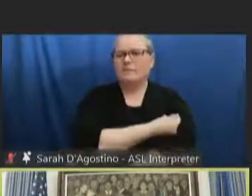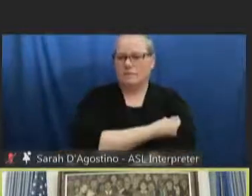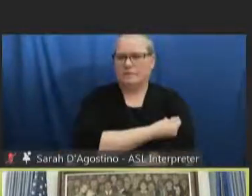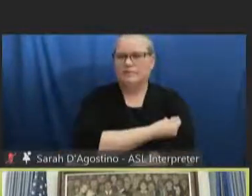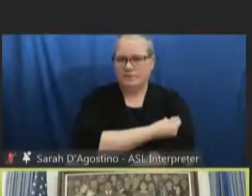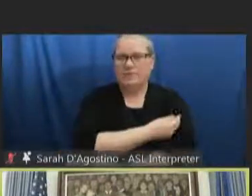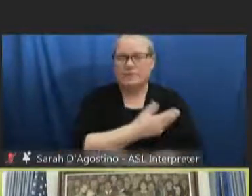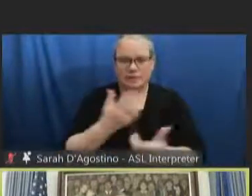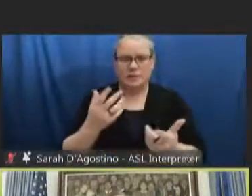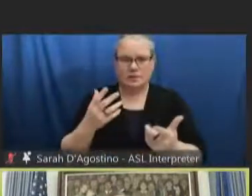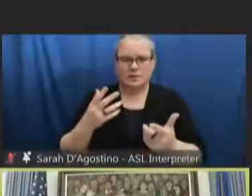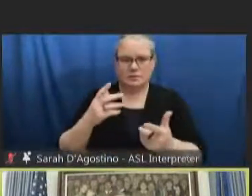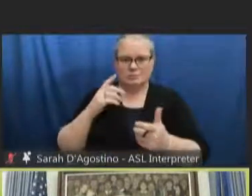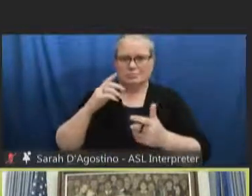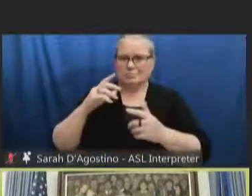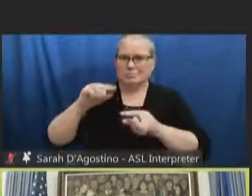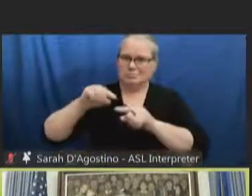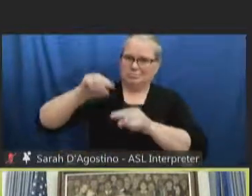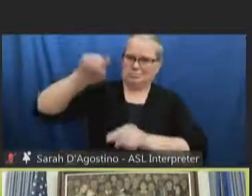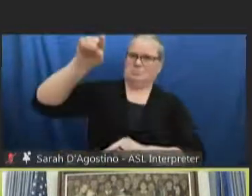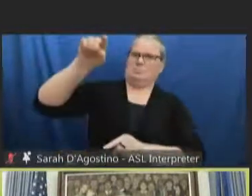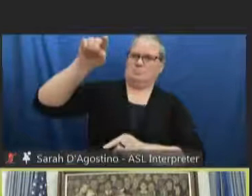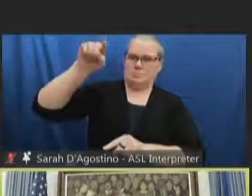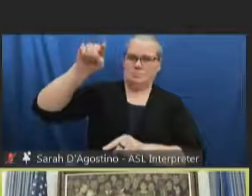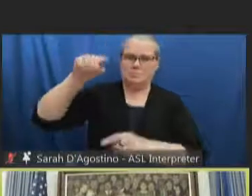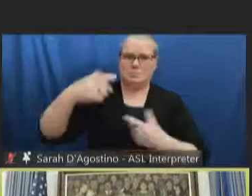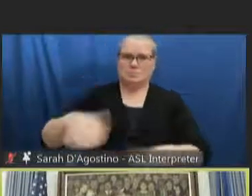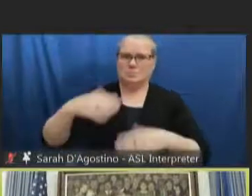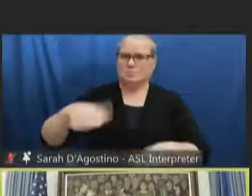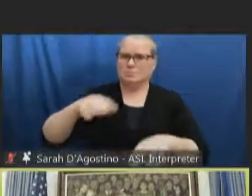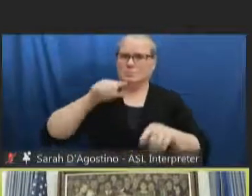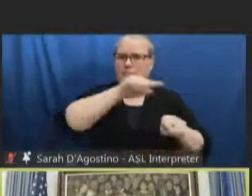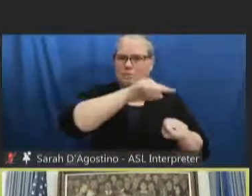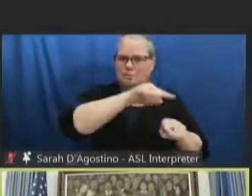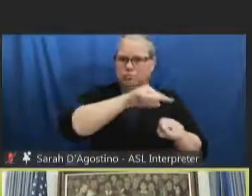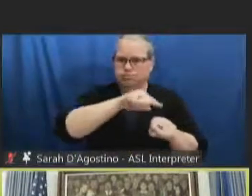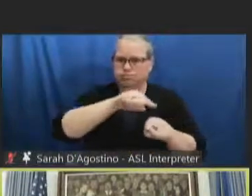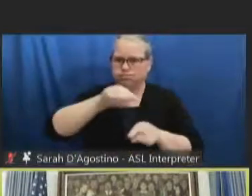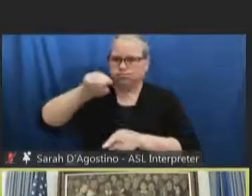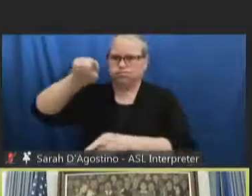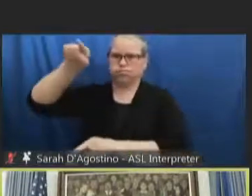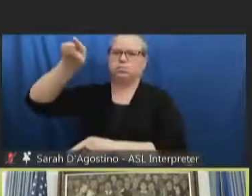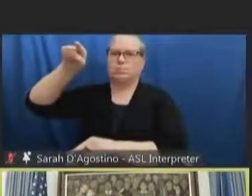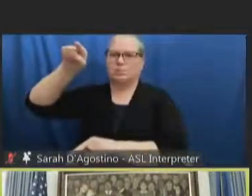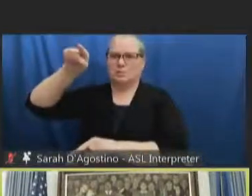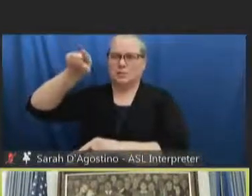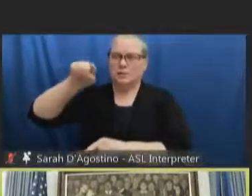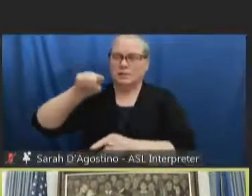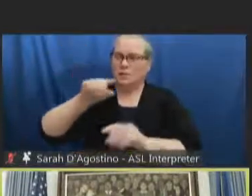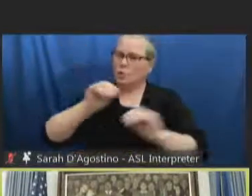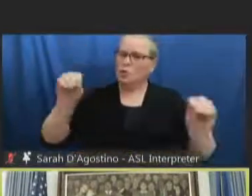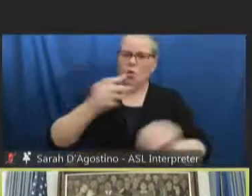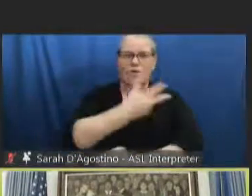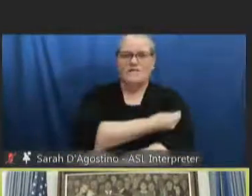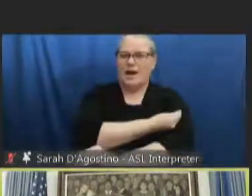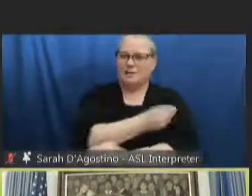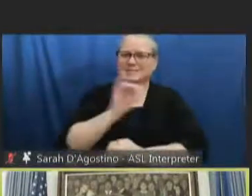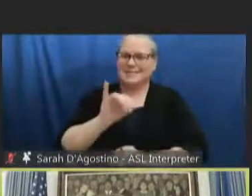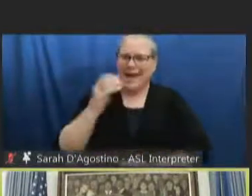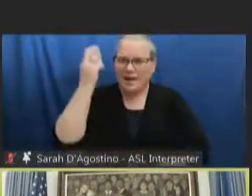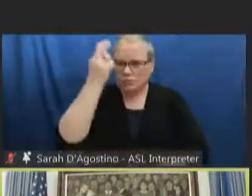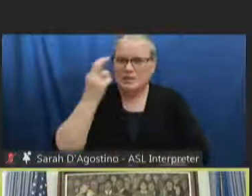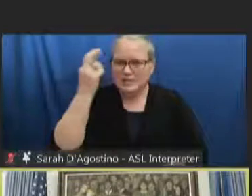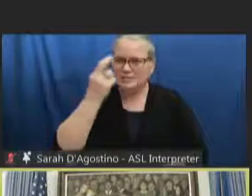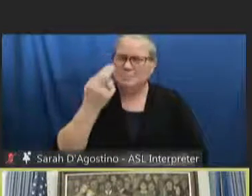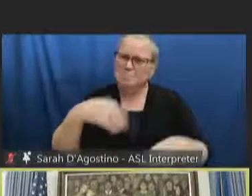more likely if you're unvaccinated. And that's one of the reasons we got to get people vaccinated, keep you out